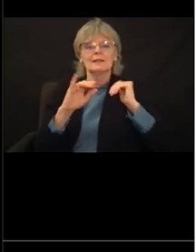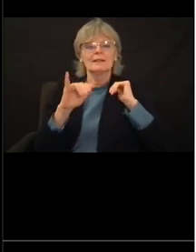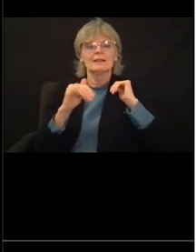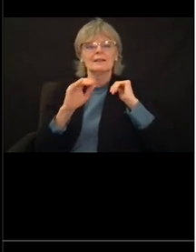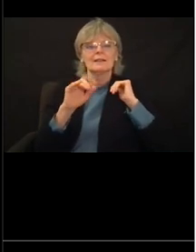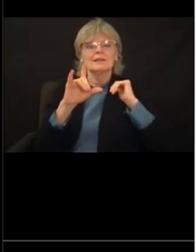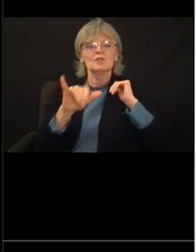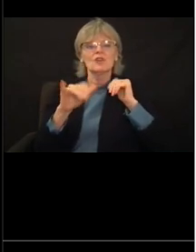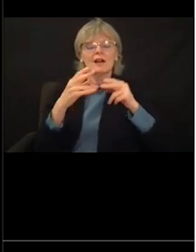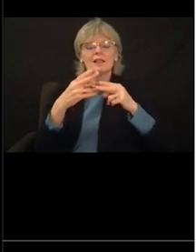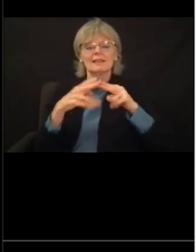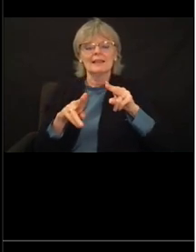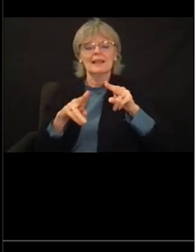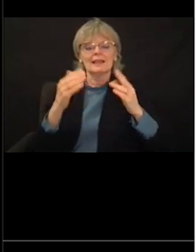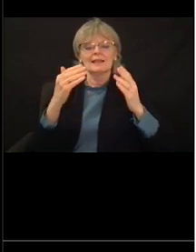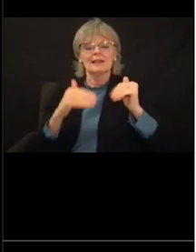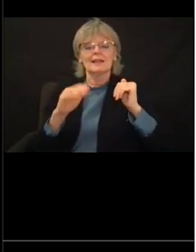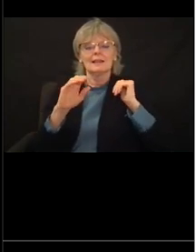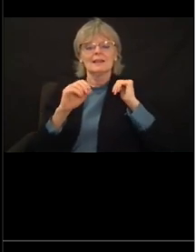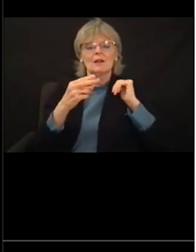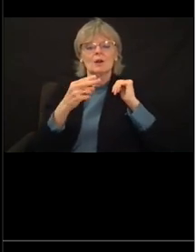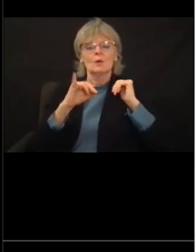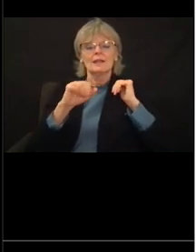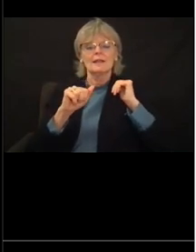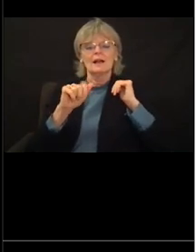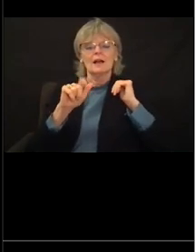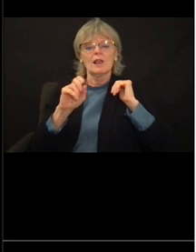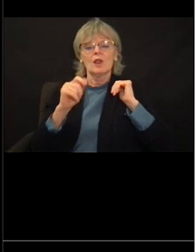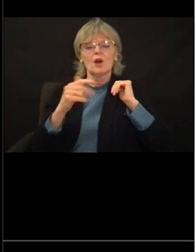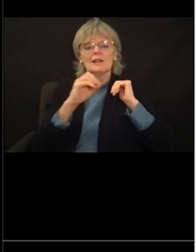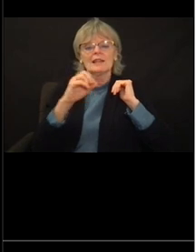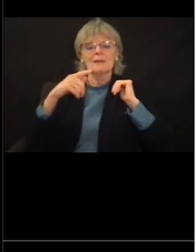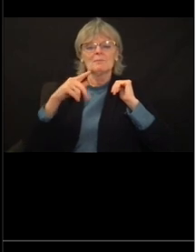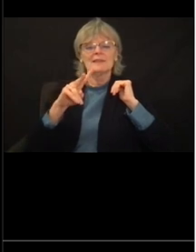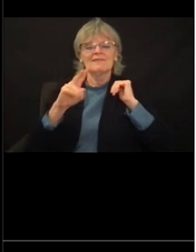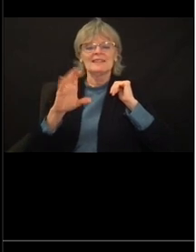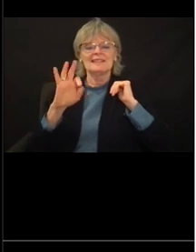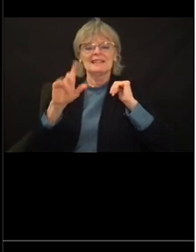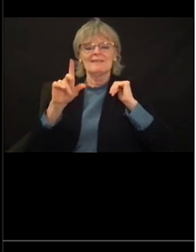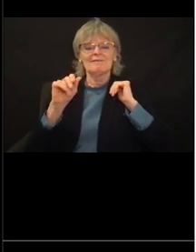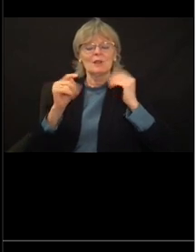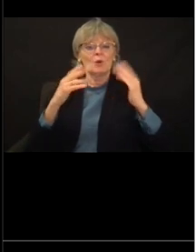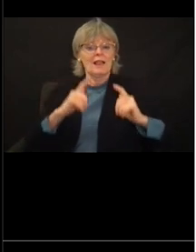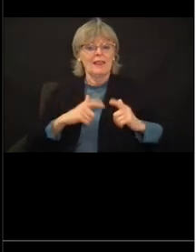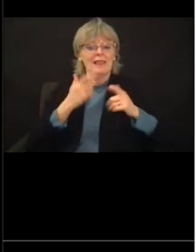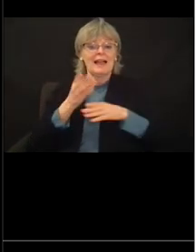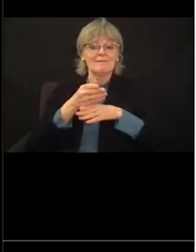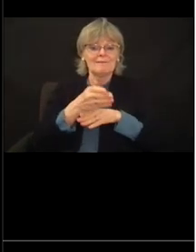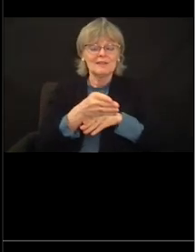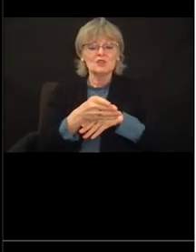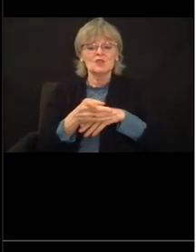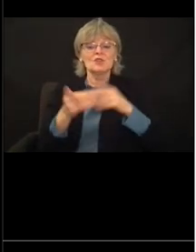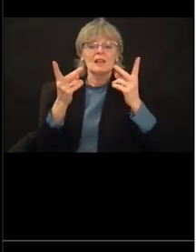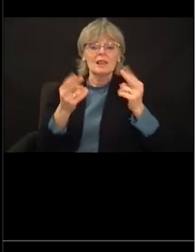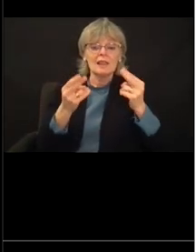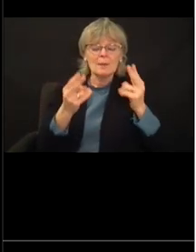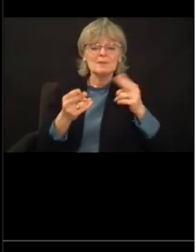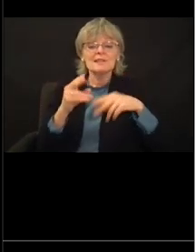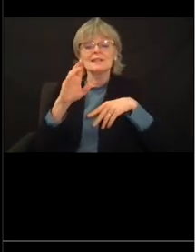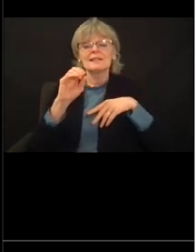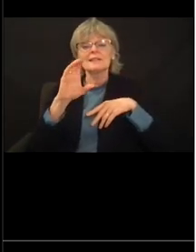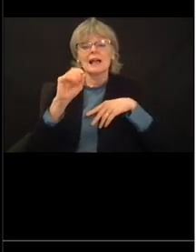egg, ohia log, and a PVC float, and then live fish, octopus, lobster, and sea cucumber. So I'm